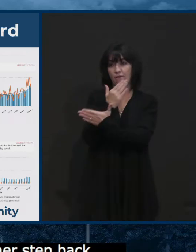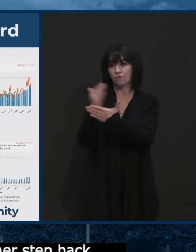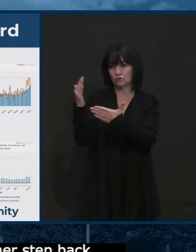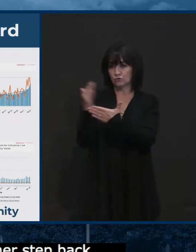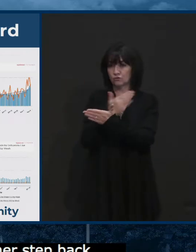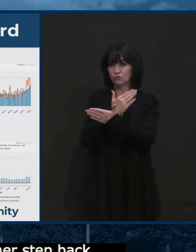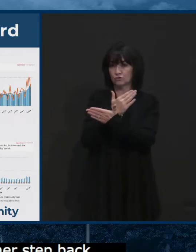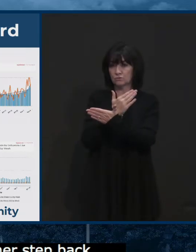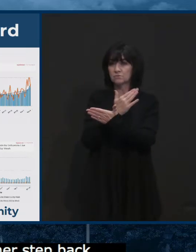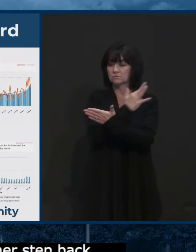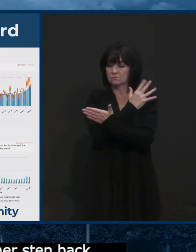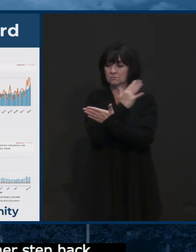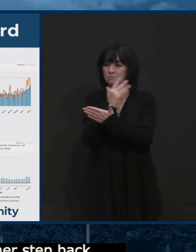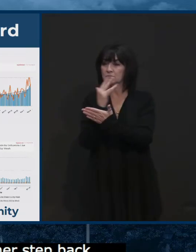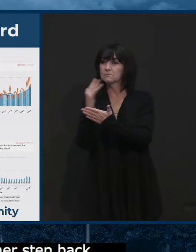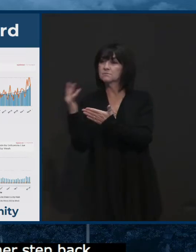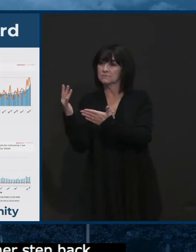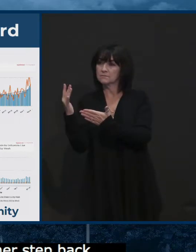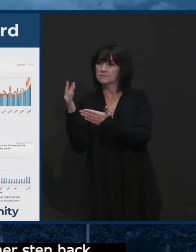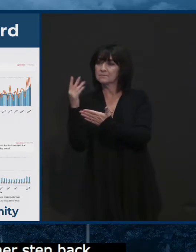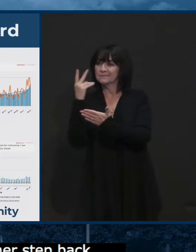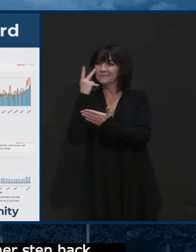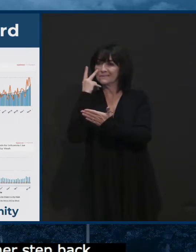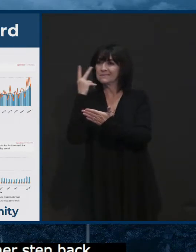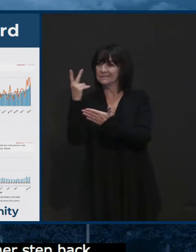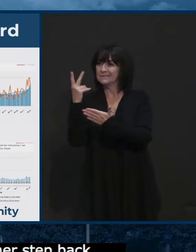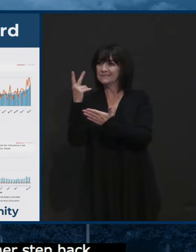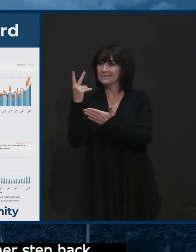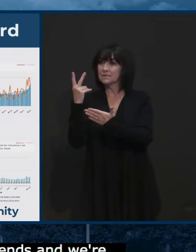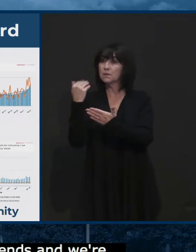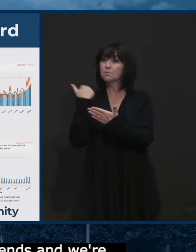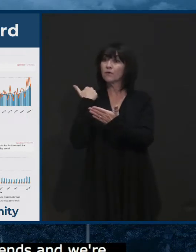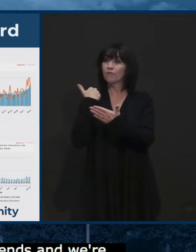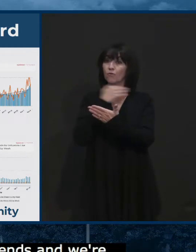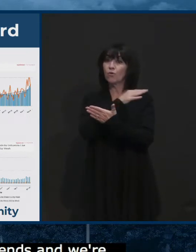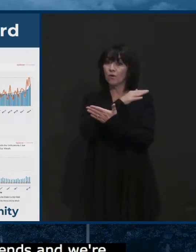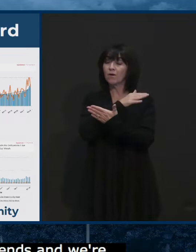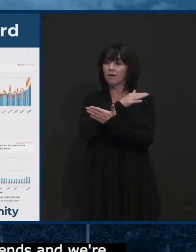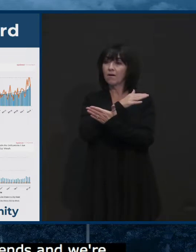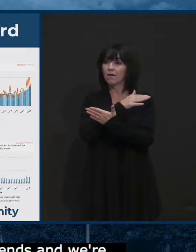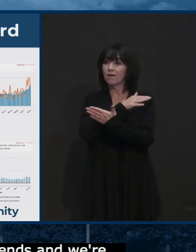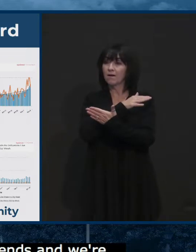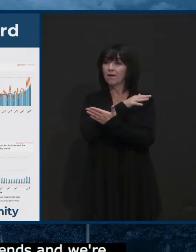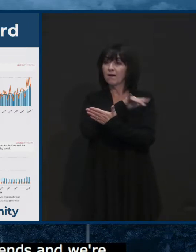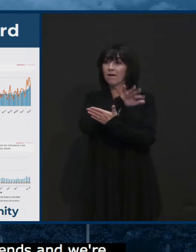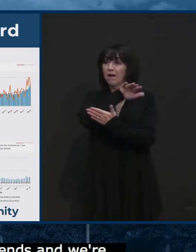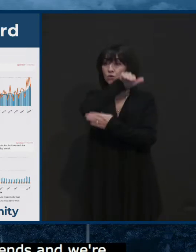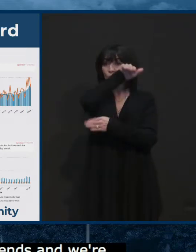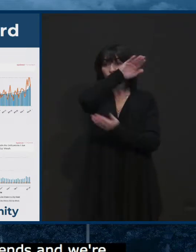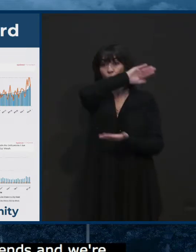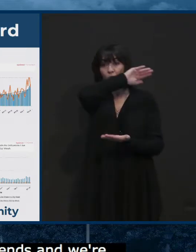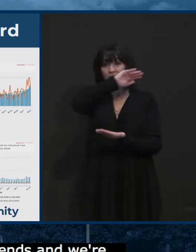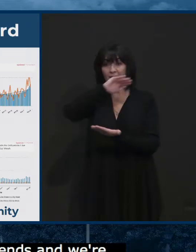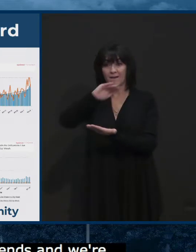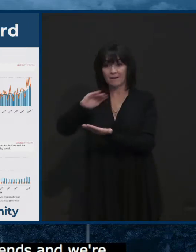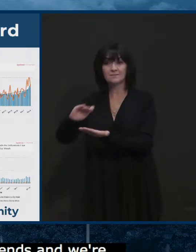in a trend right now, a bad trend, of new positive cases. You can see that on the top far